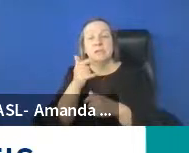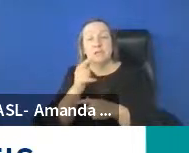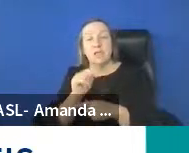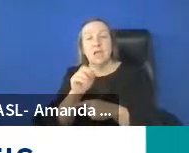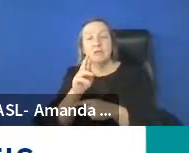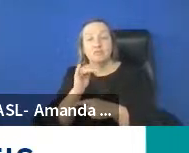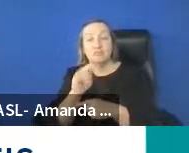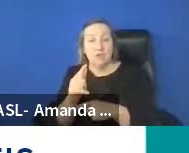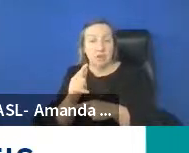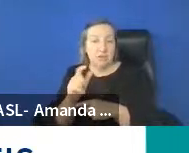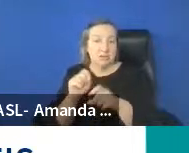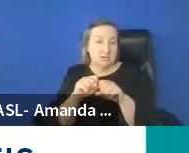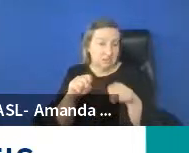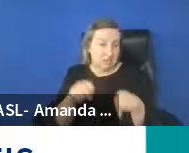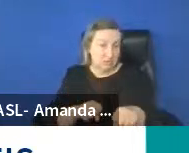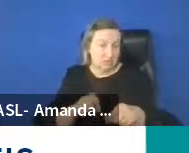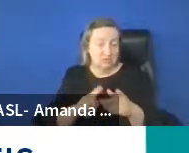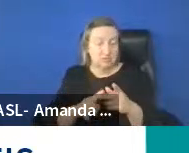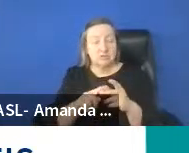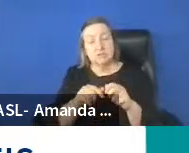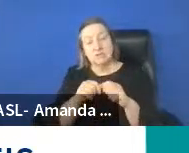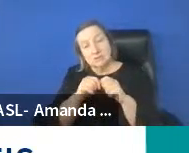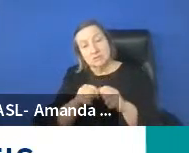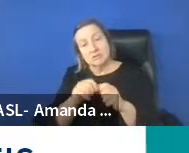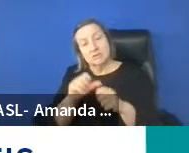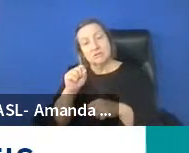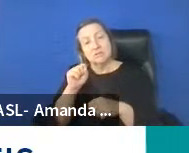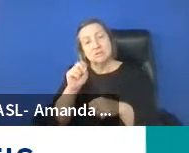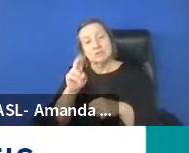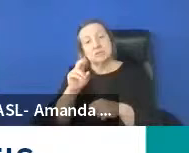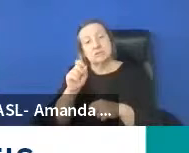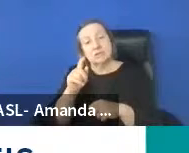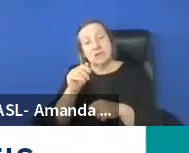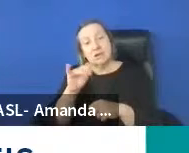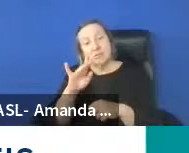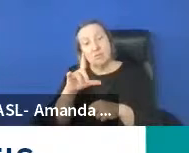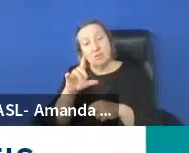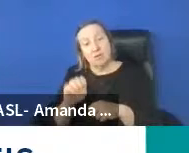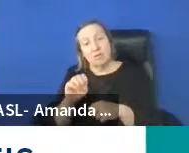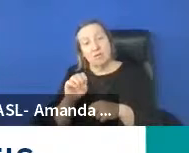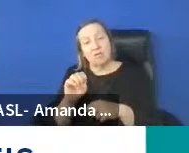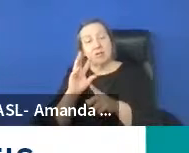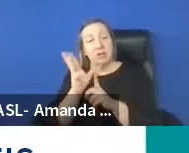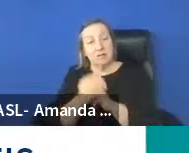stations. Sustainability and climate has been a key element that we've heard